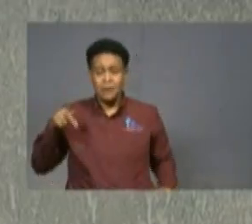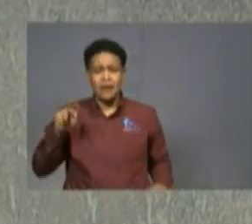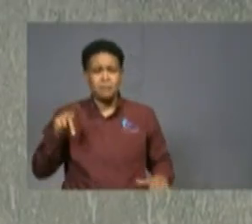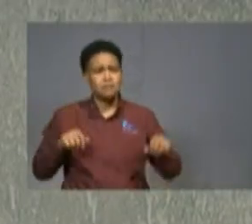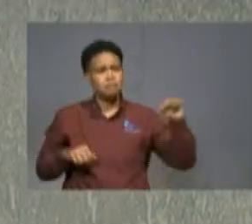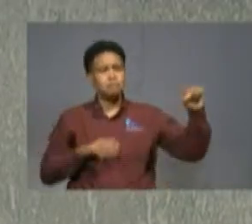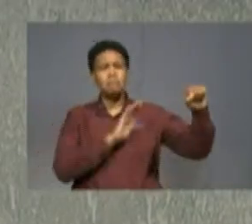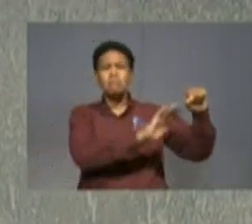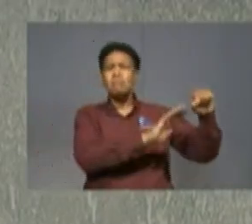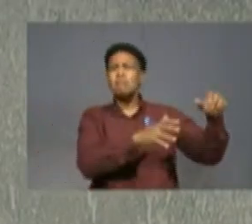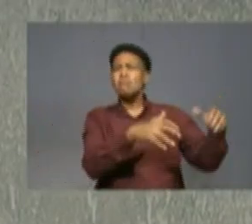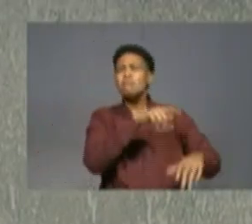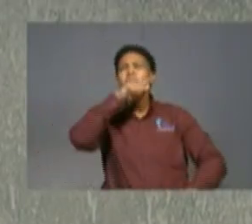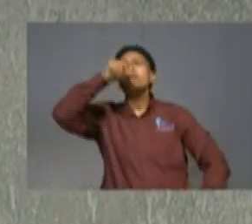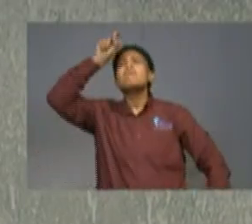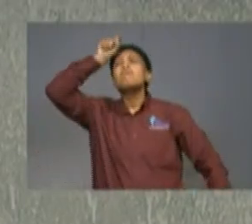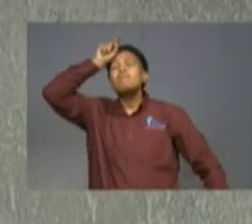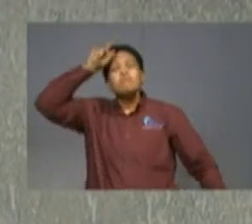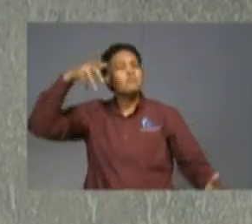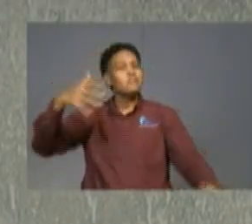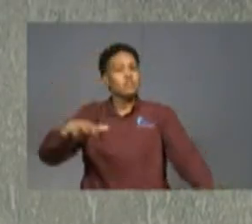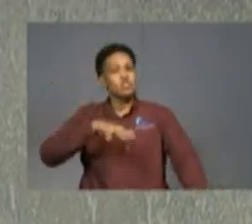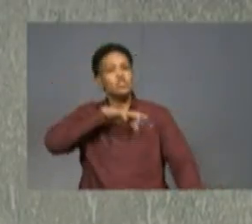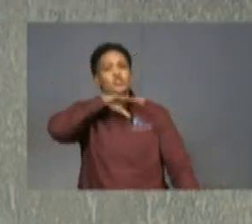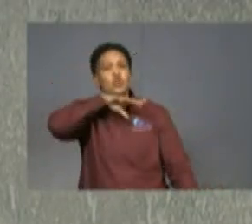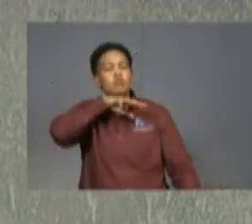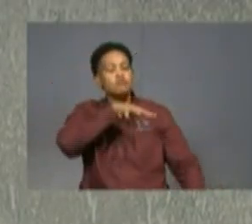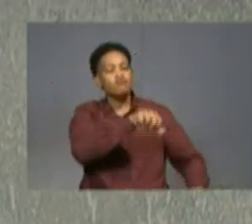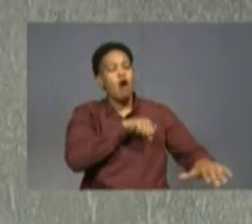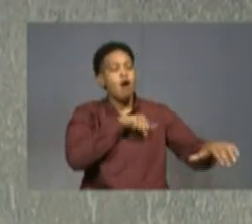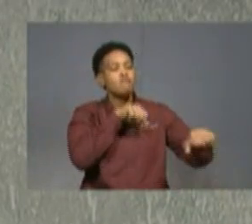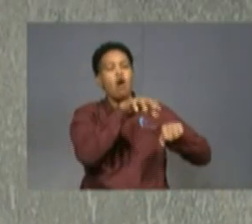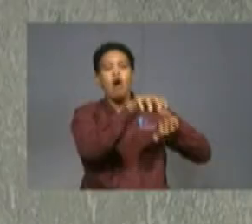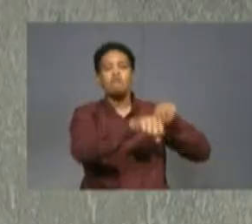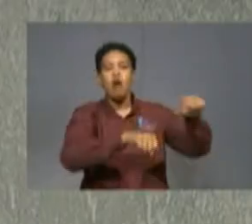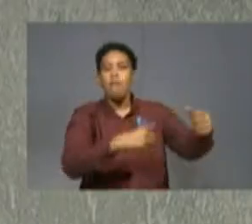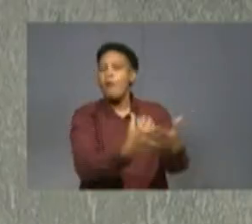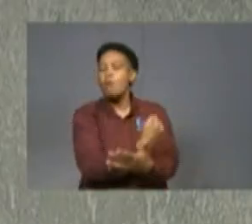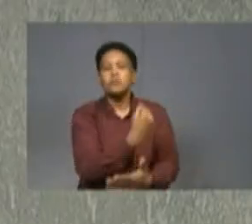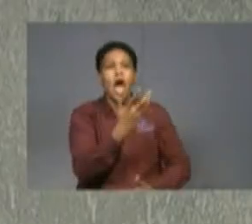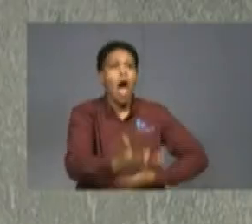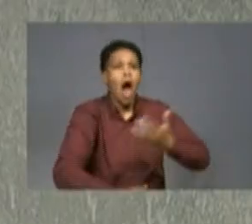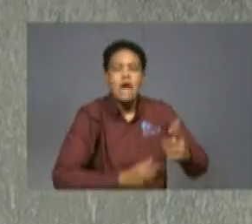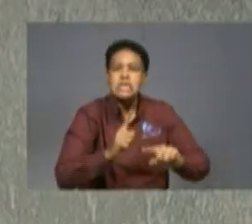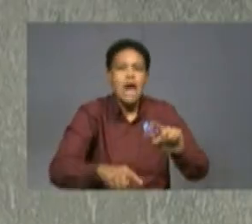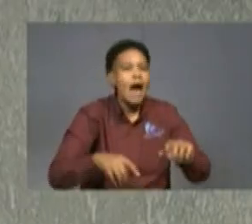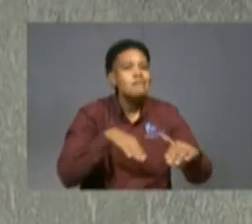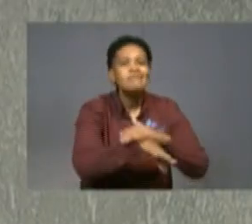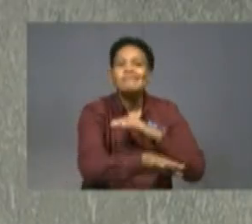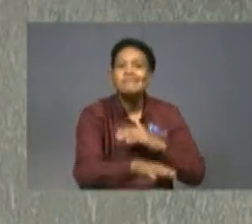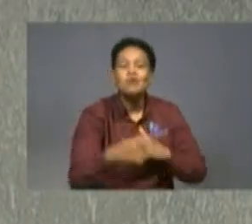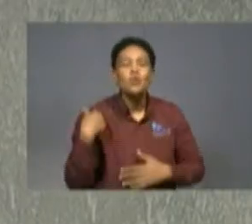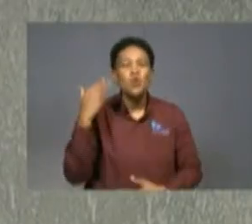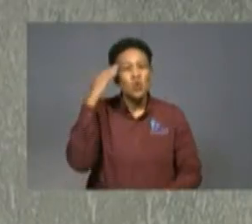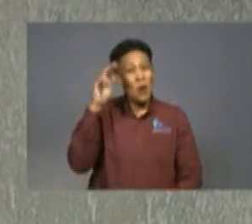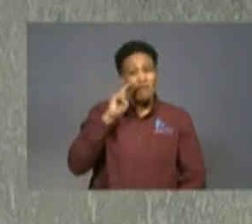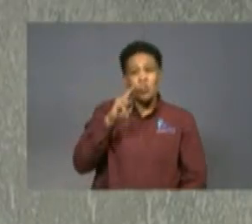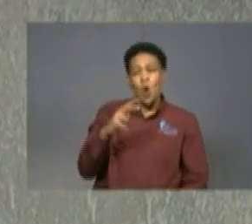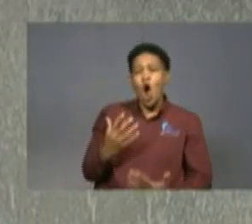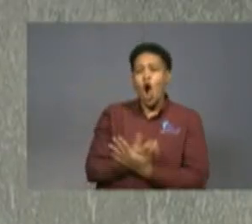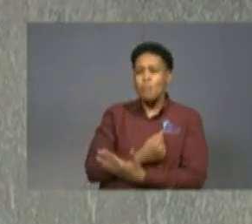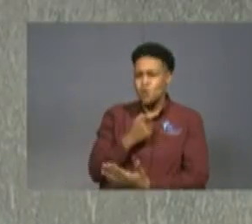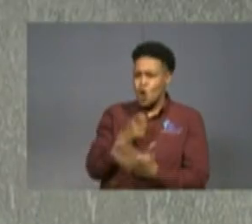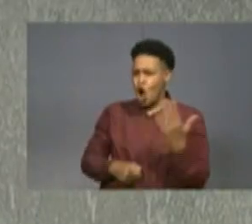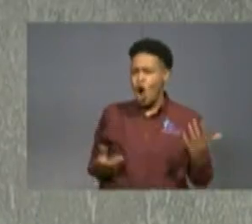Party understands fully that corruption robs opportunity. We know that you have to look at it as an opportunity cost. What